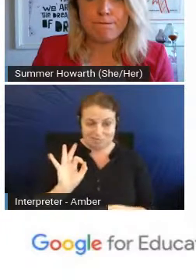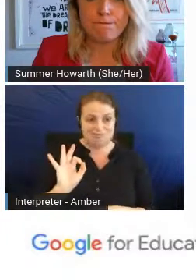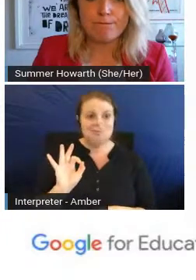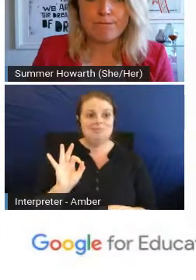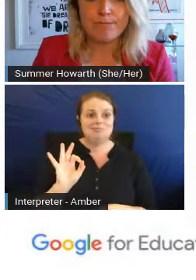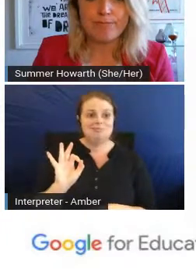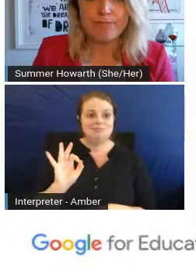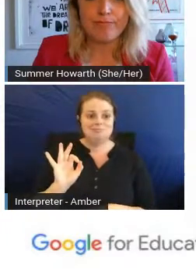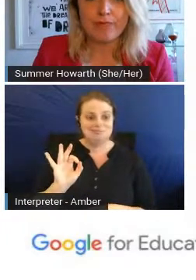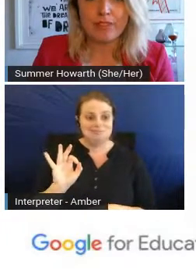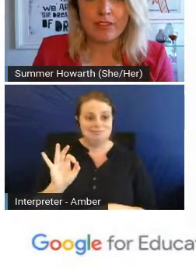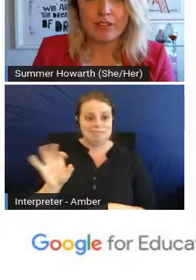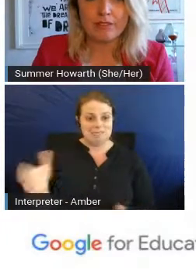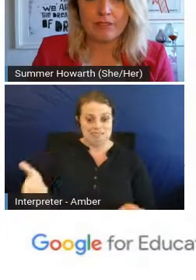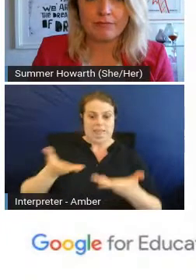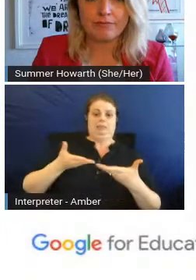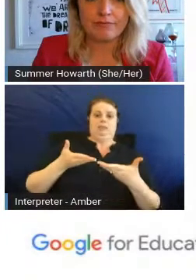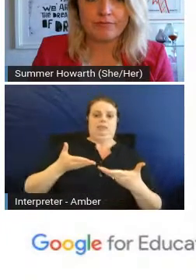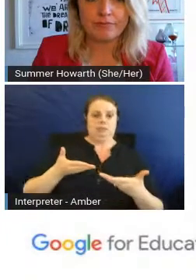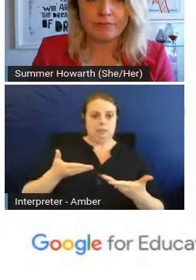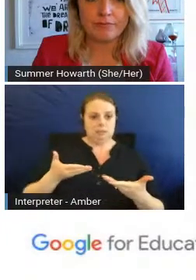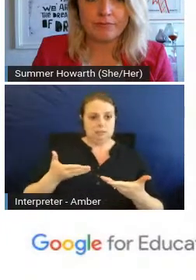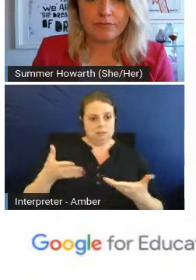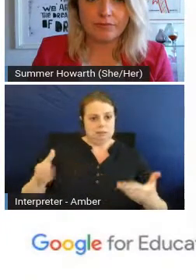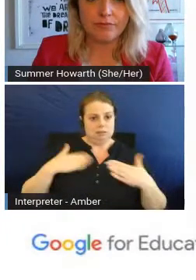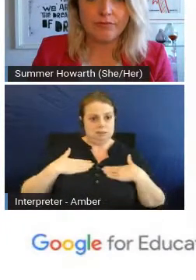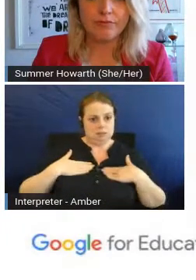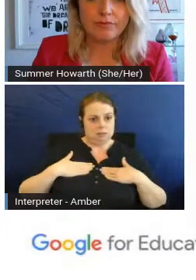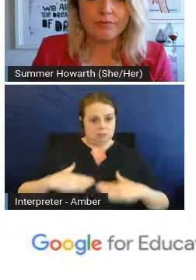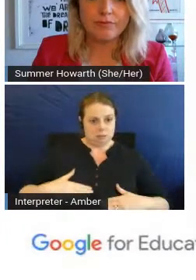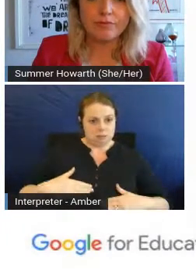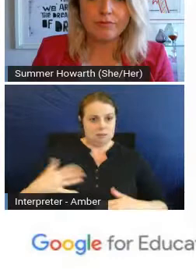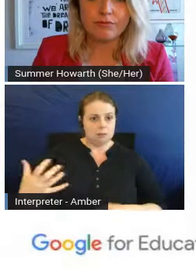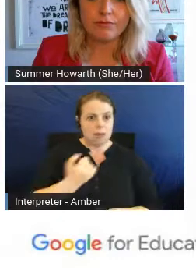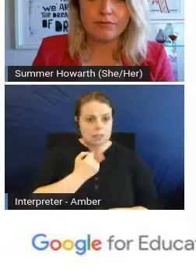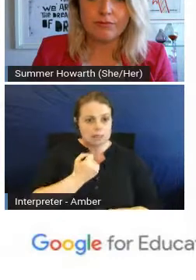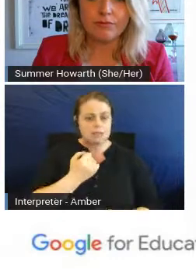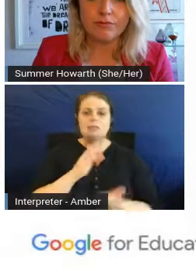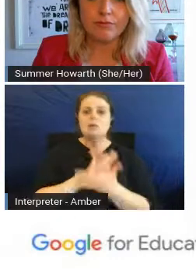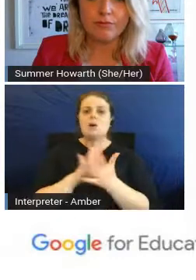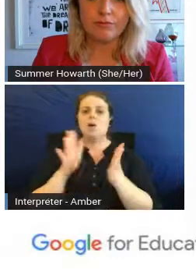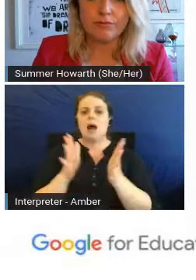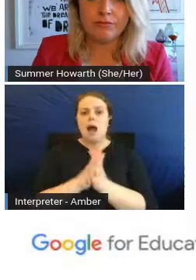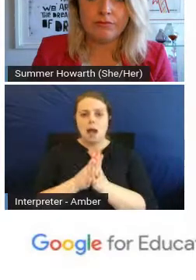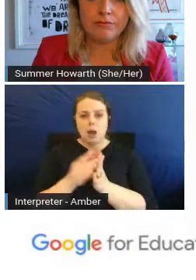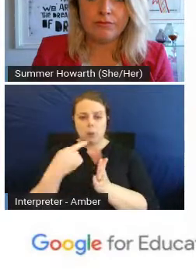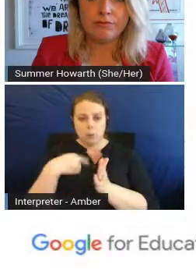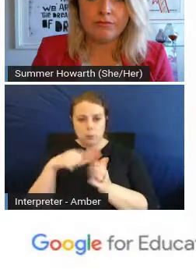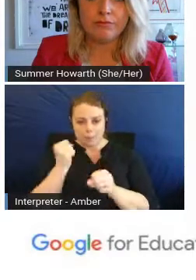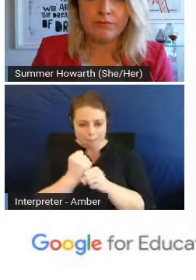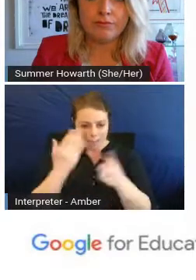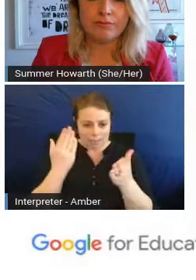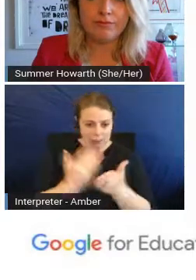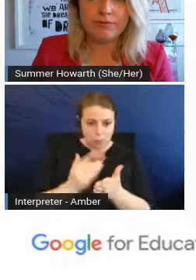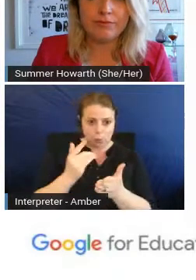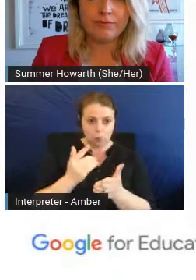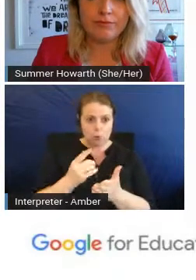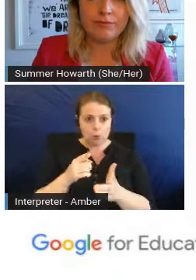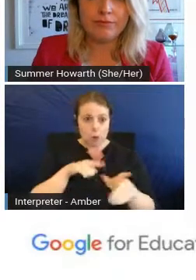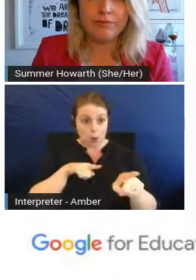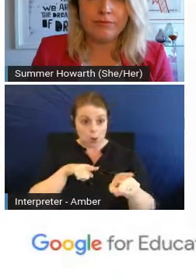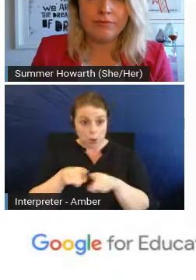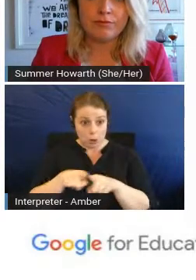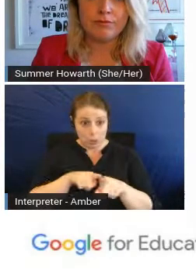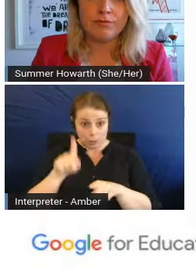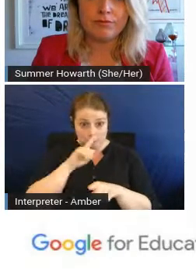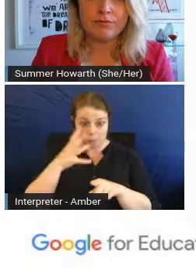And, this whole idea of how do we make sure that our learners have a continuity of learning